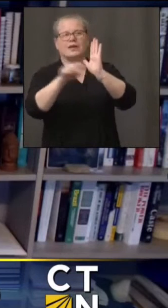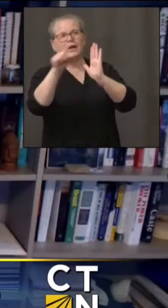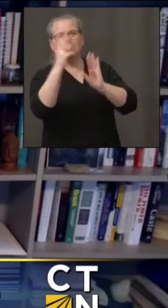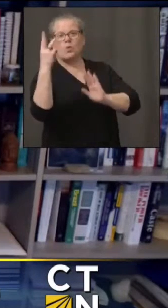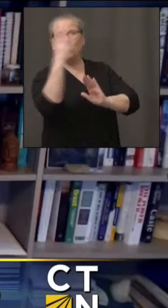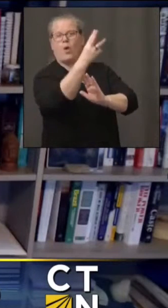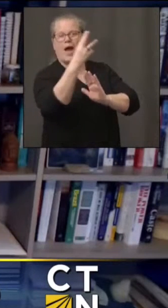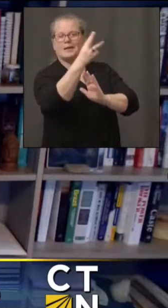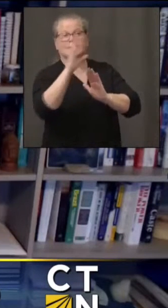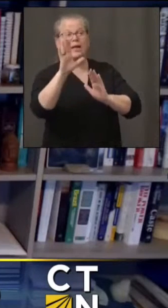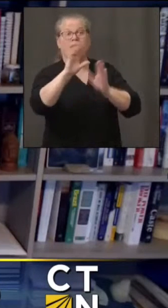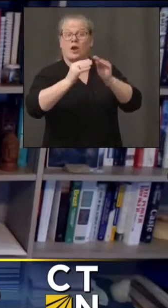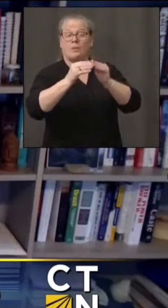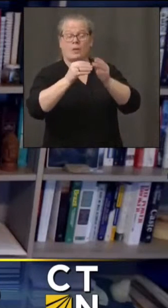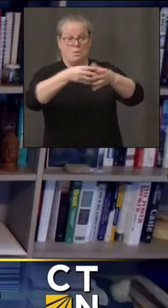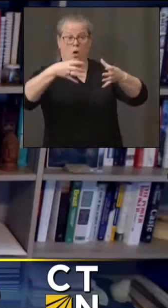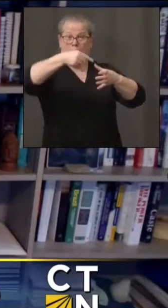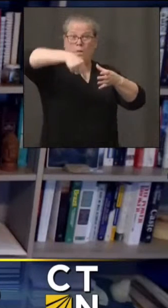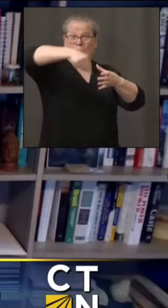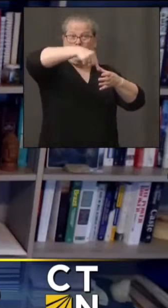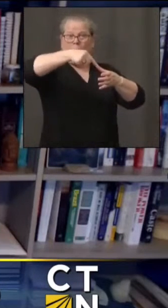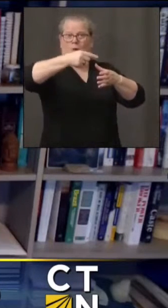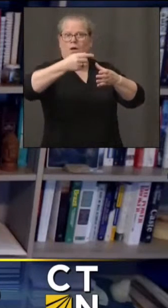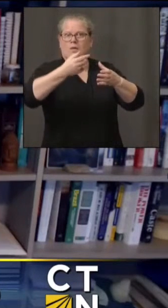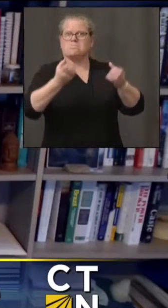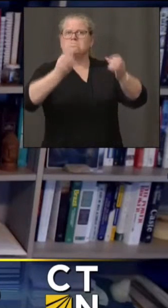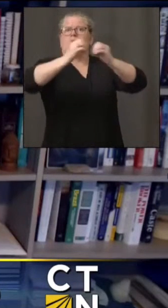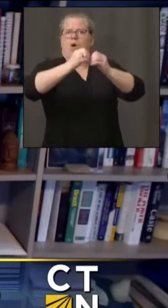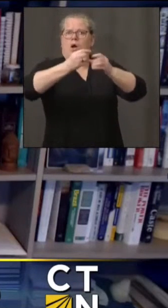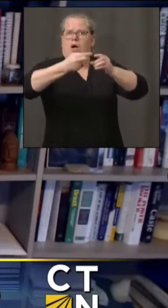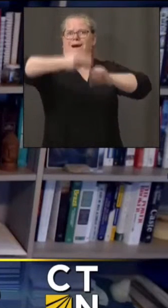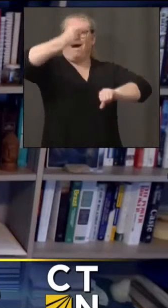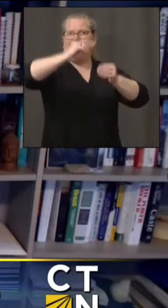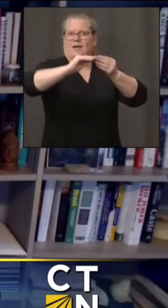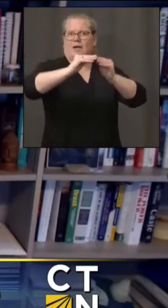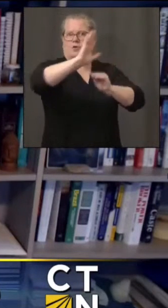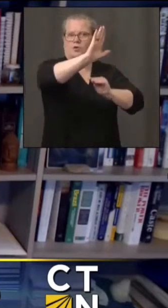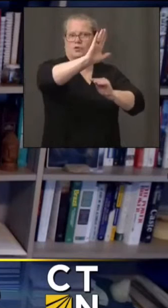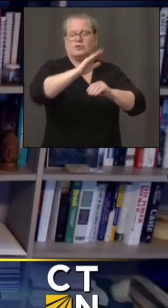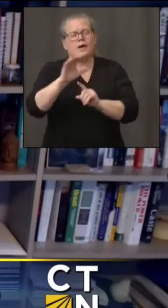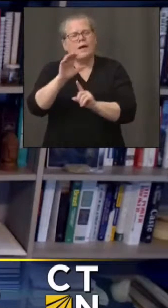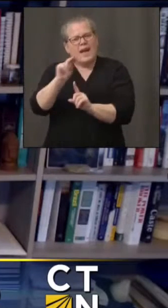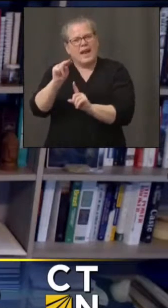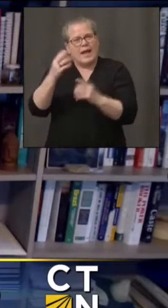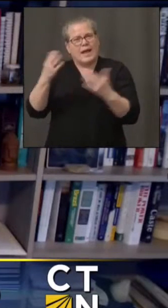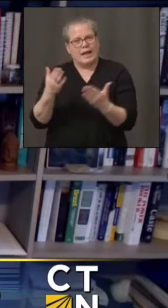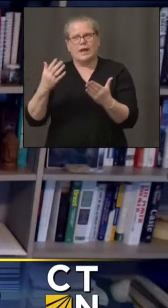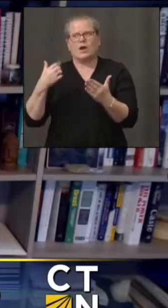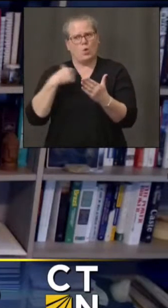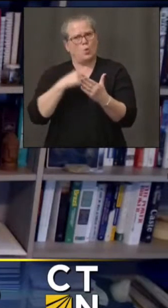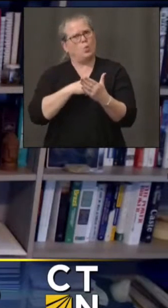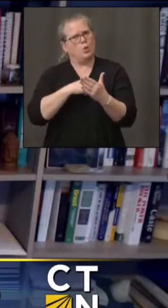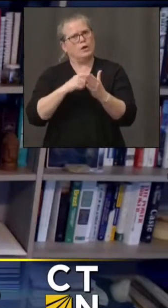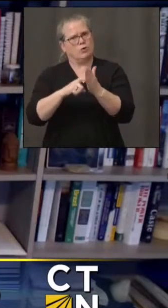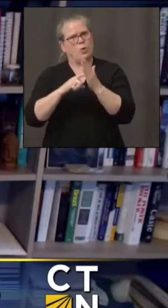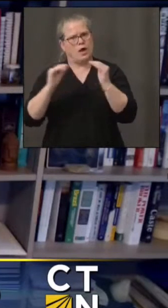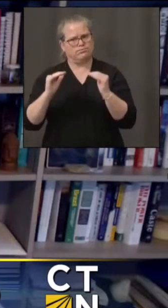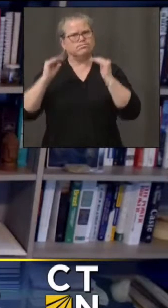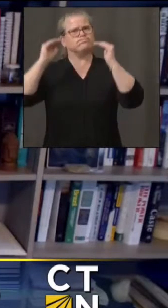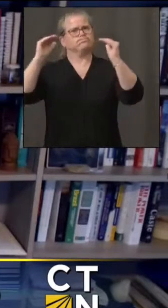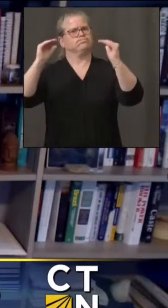Connecticut, we hold ourselves to a higher standard in terms of public health. And, what we're trying to do is to